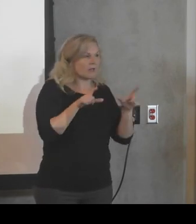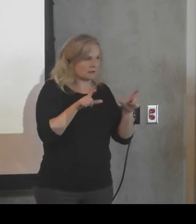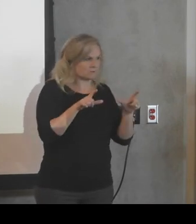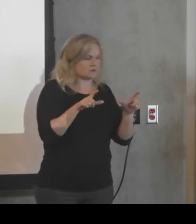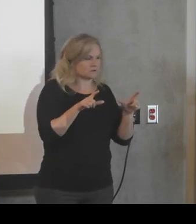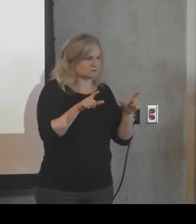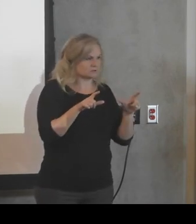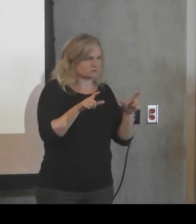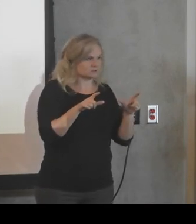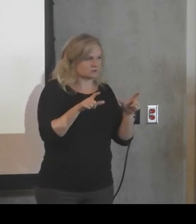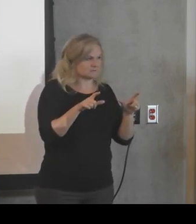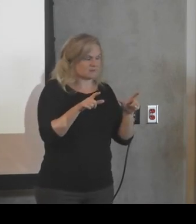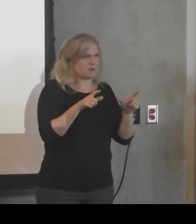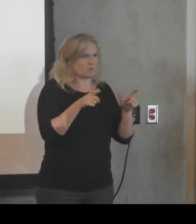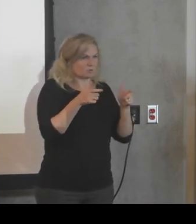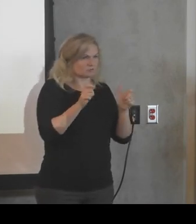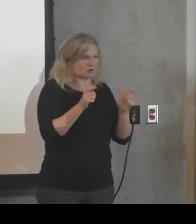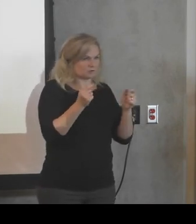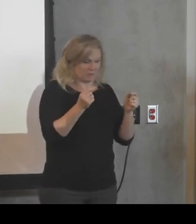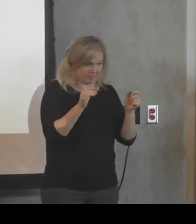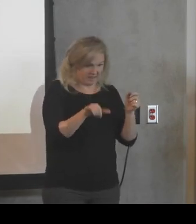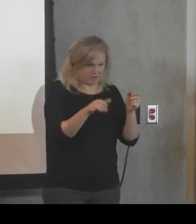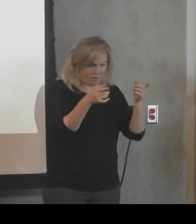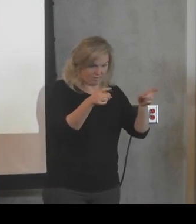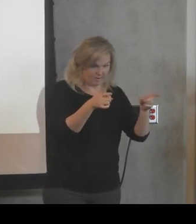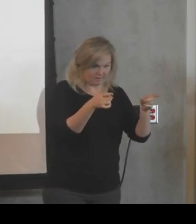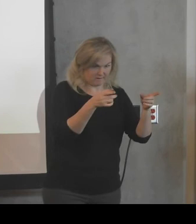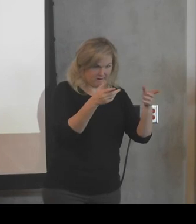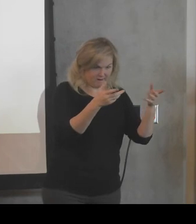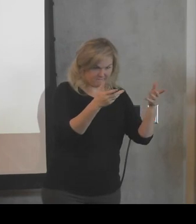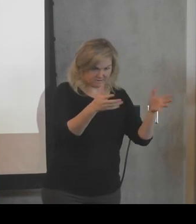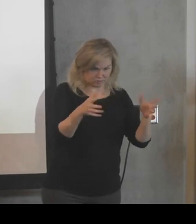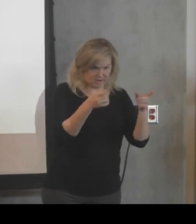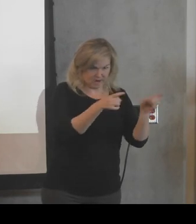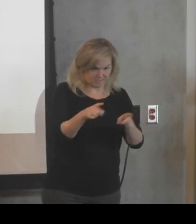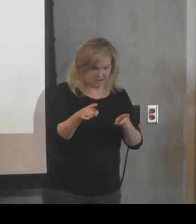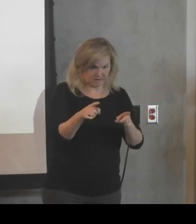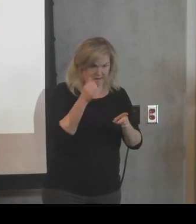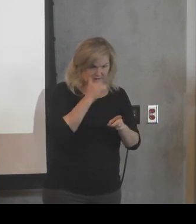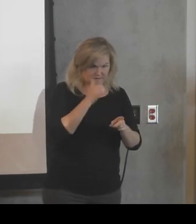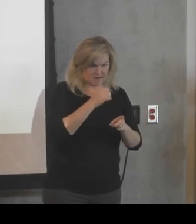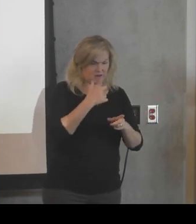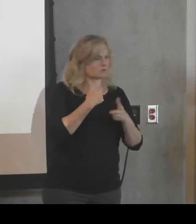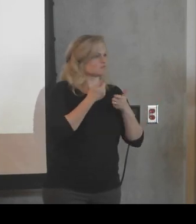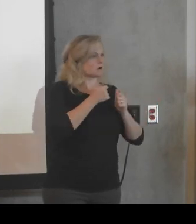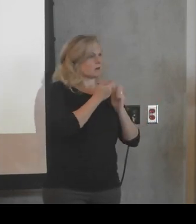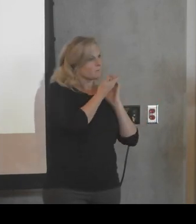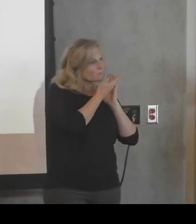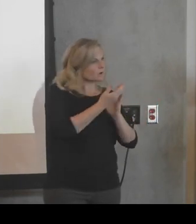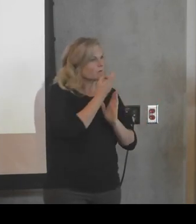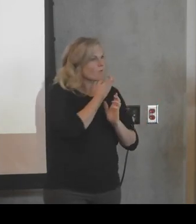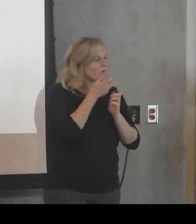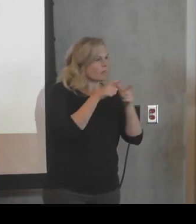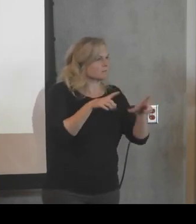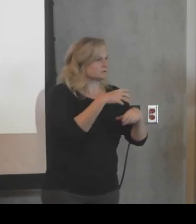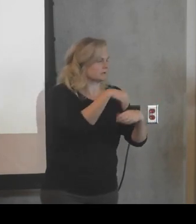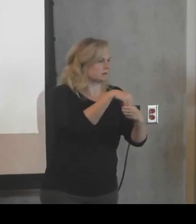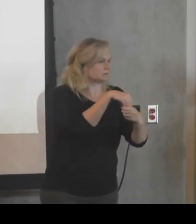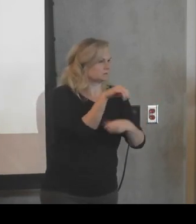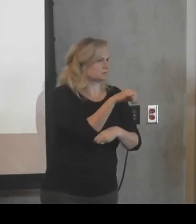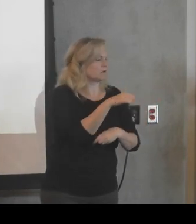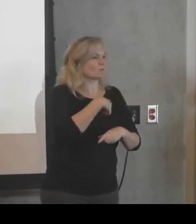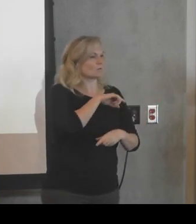that's already happening in every classroom every day. So we aren't saying you have to do something